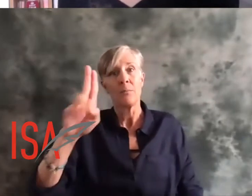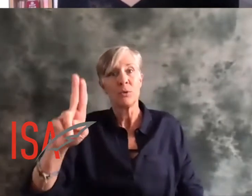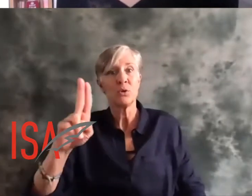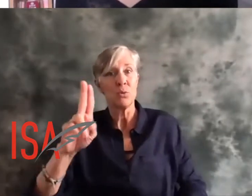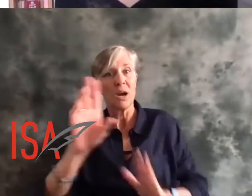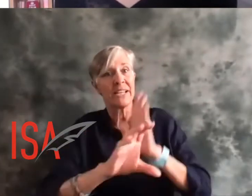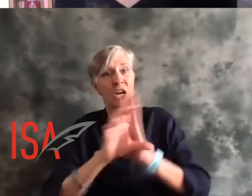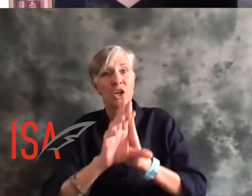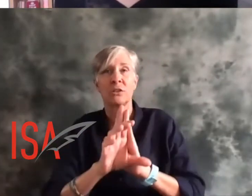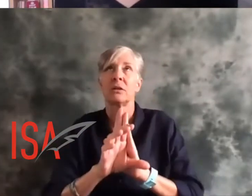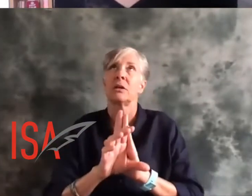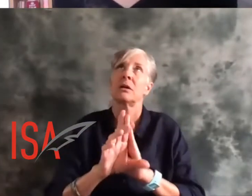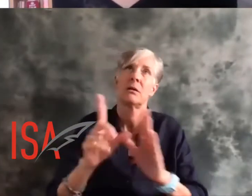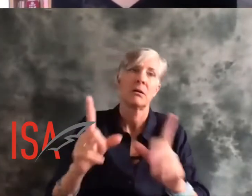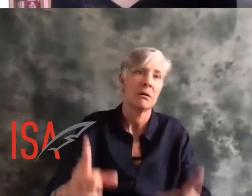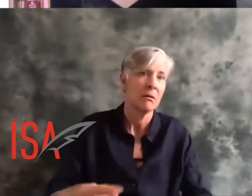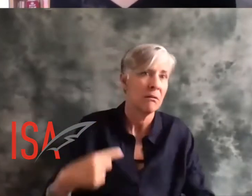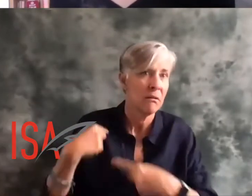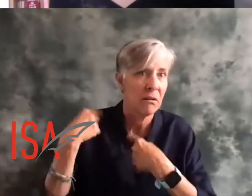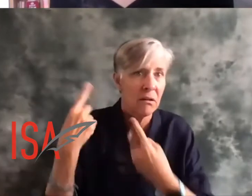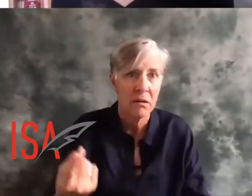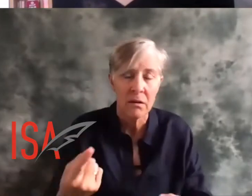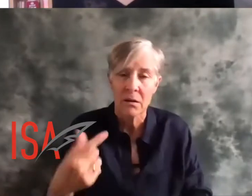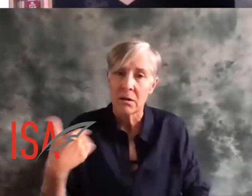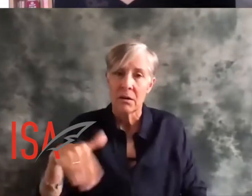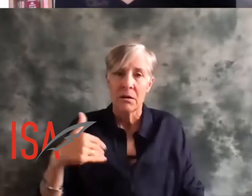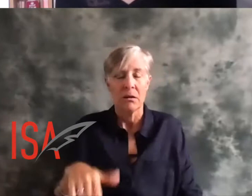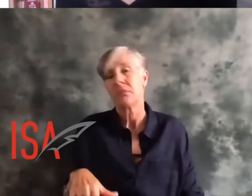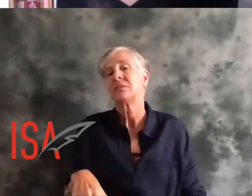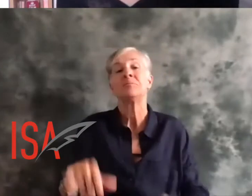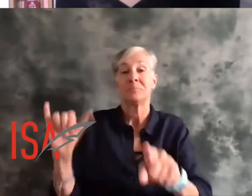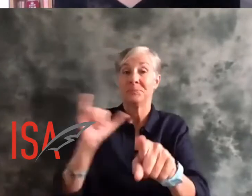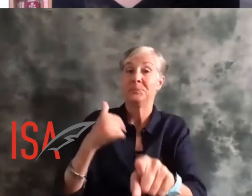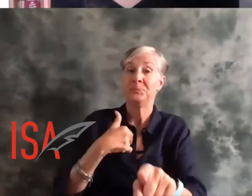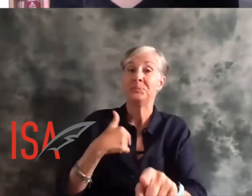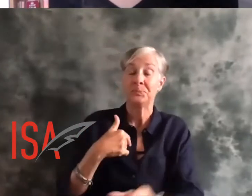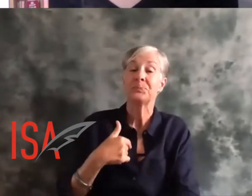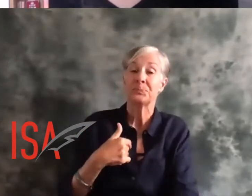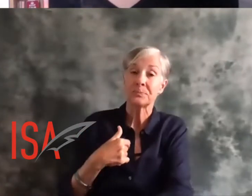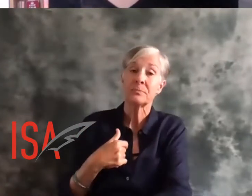Definitely. To add to that, when I get calls for